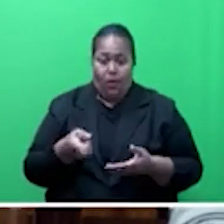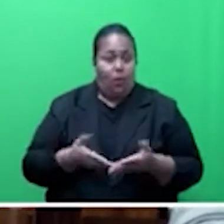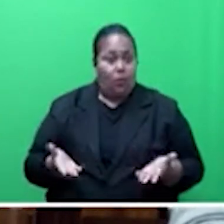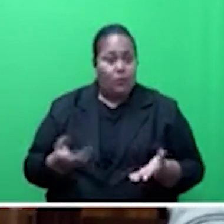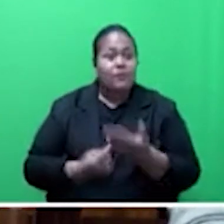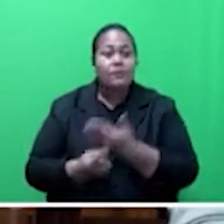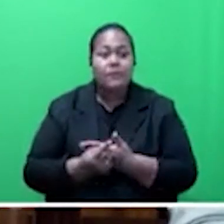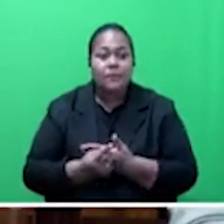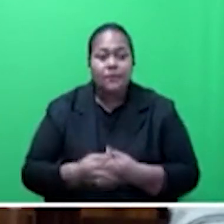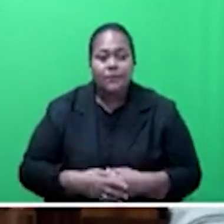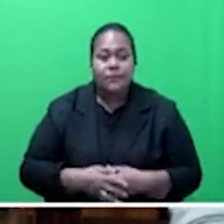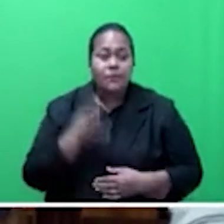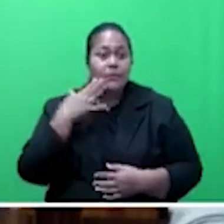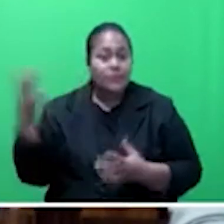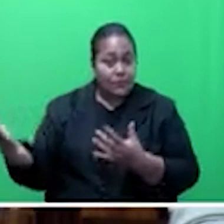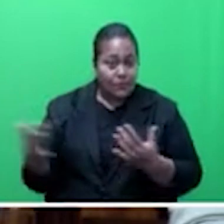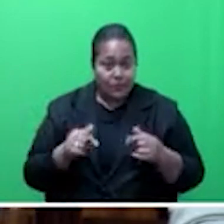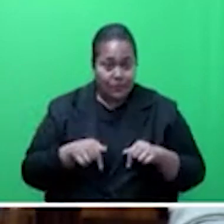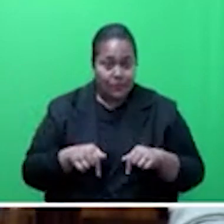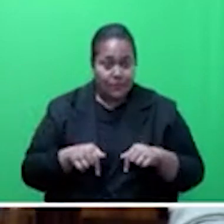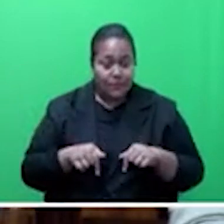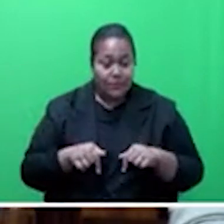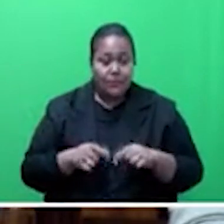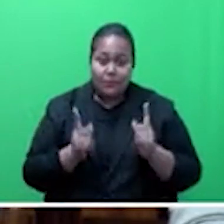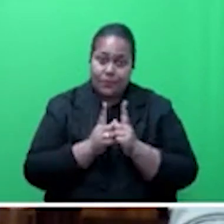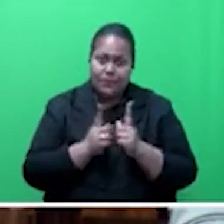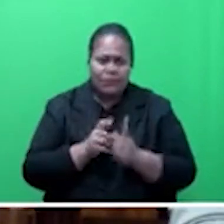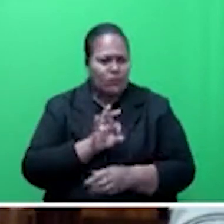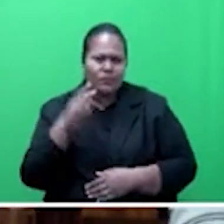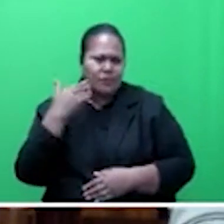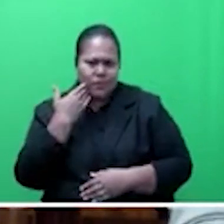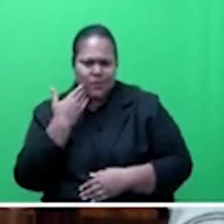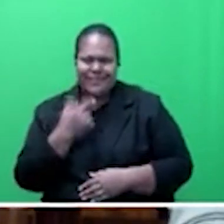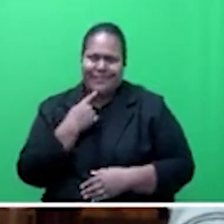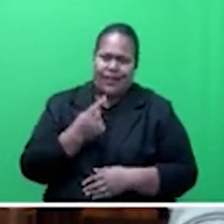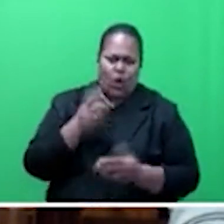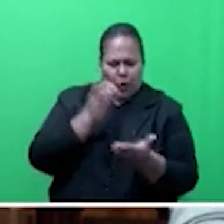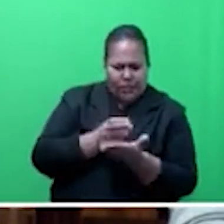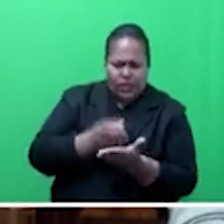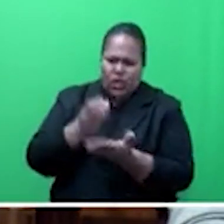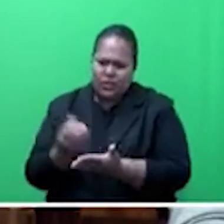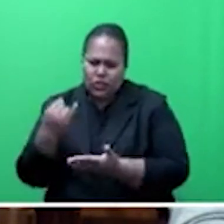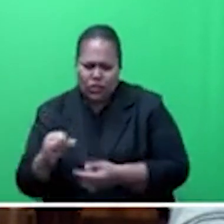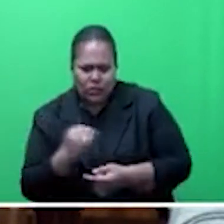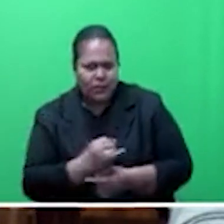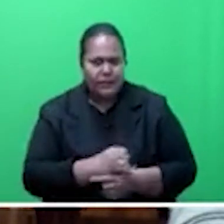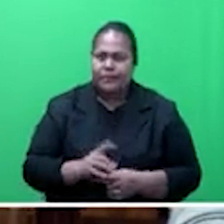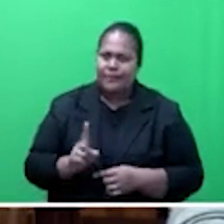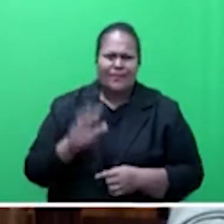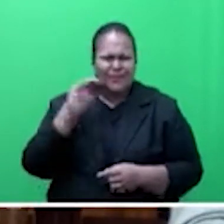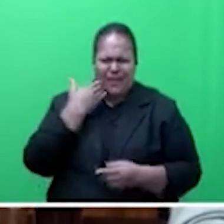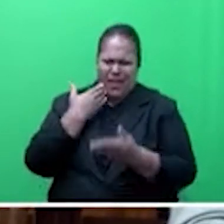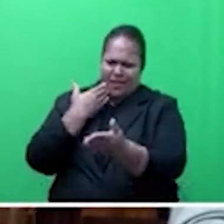come in, you know, without shame and say, oh, we have a correction here. We have a correction here. Honorable Speaker, you should be ashamed of the way we